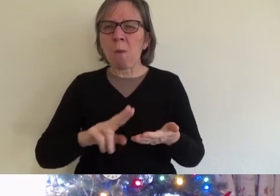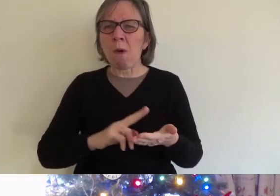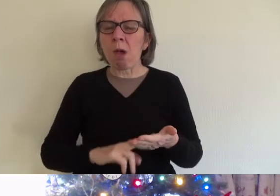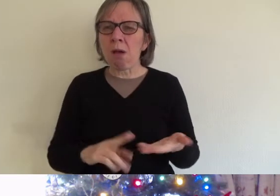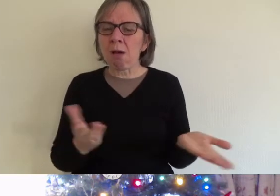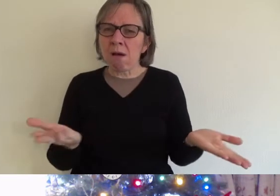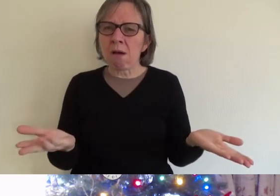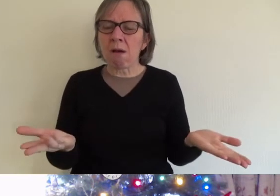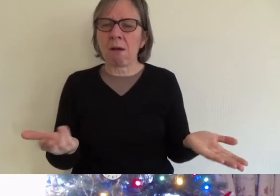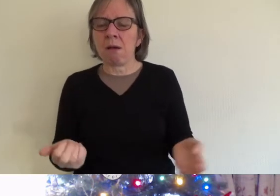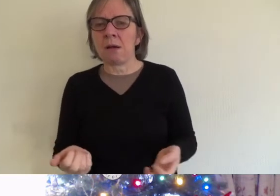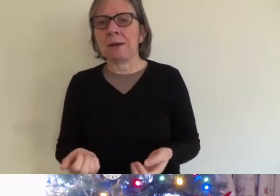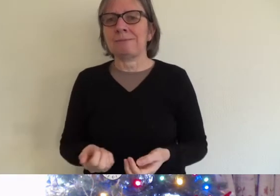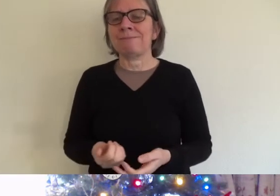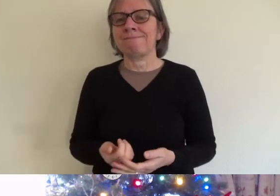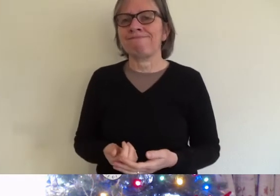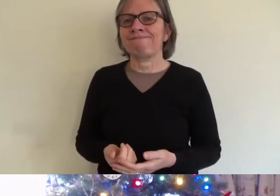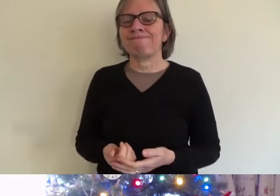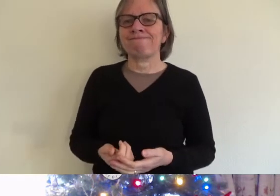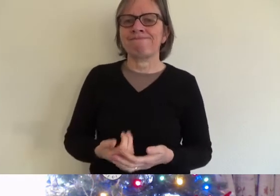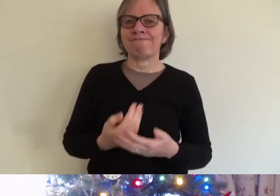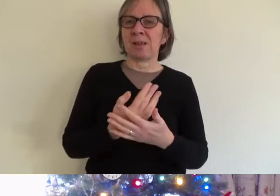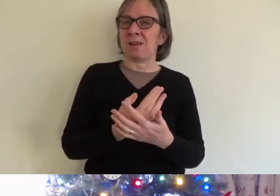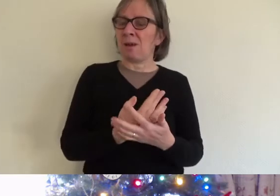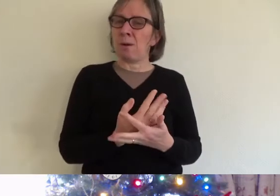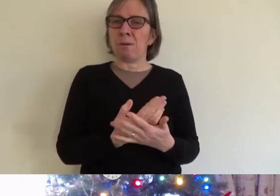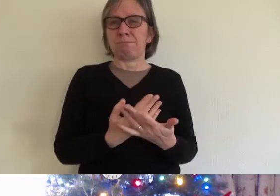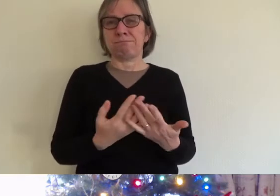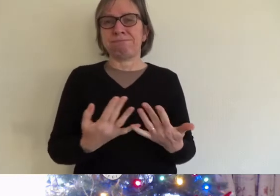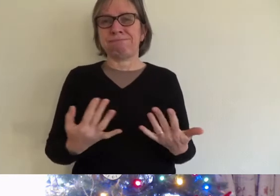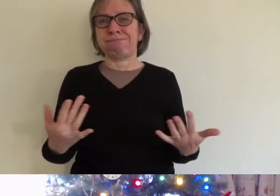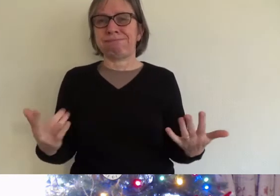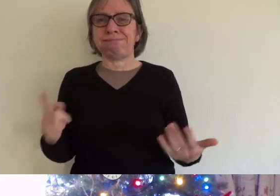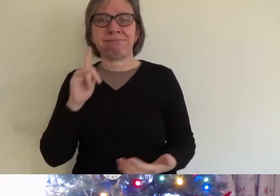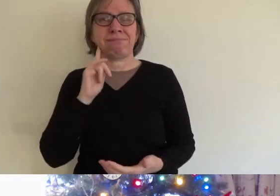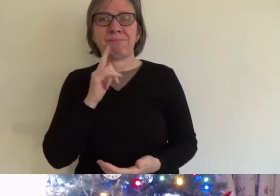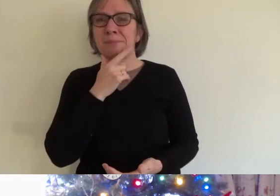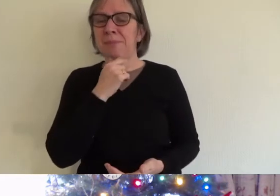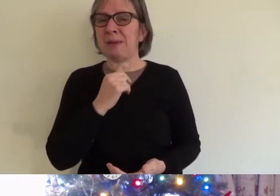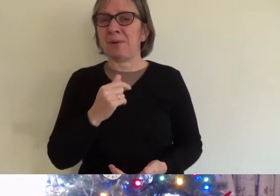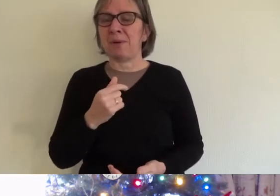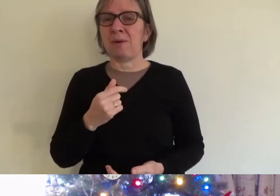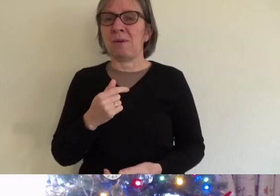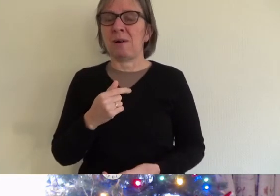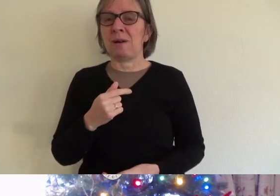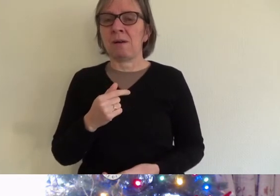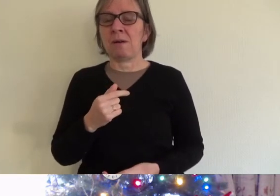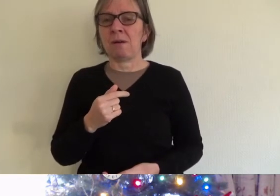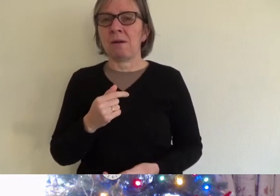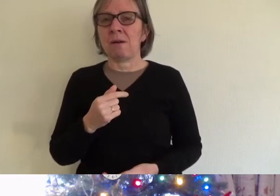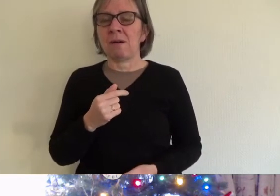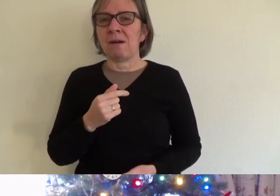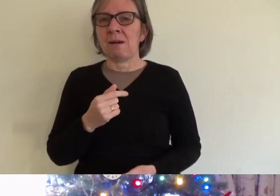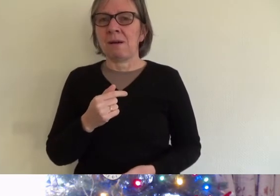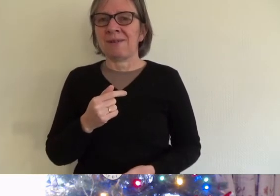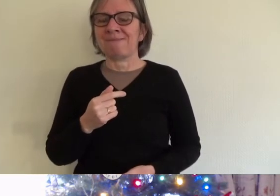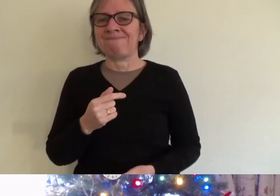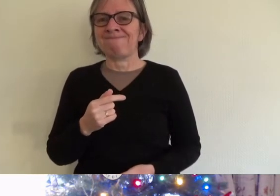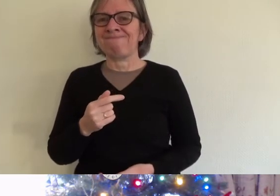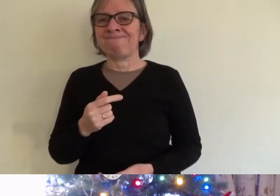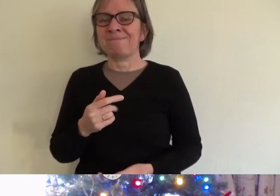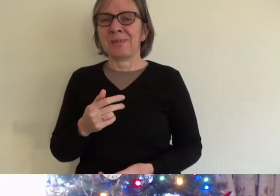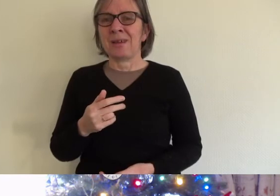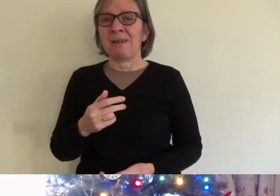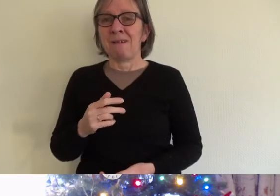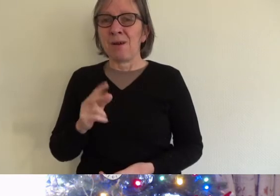Lord, there are many people at the start of a new year who have hope for a new year, but also look